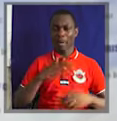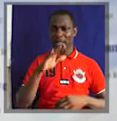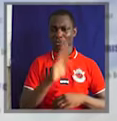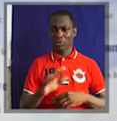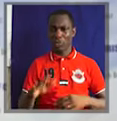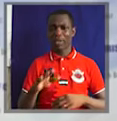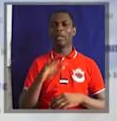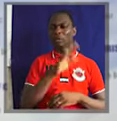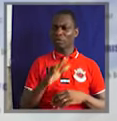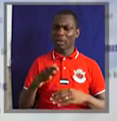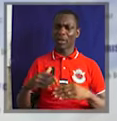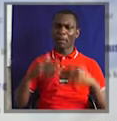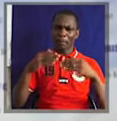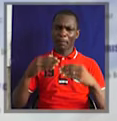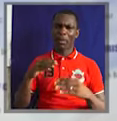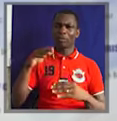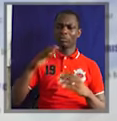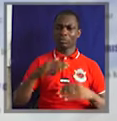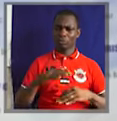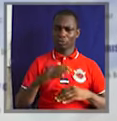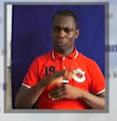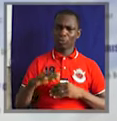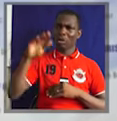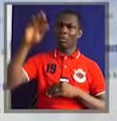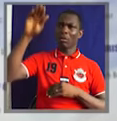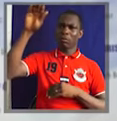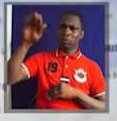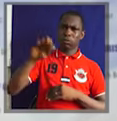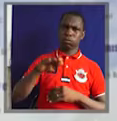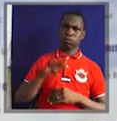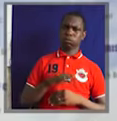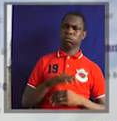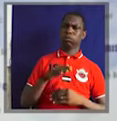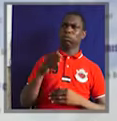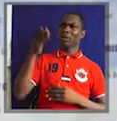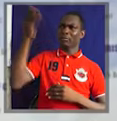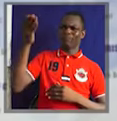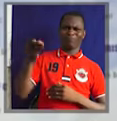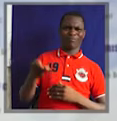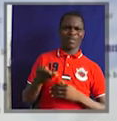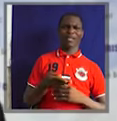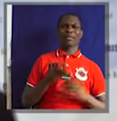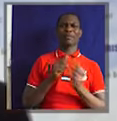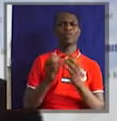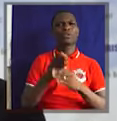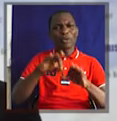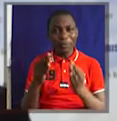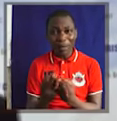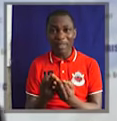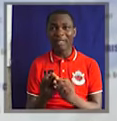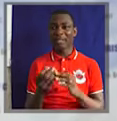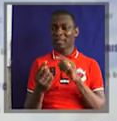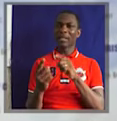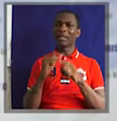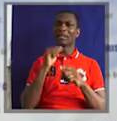mema, not mema a passing on to omoma, sadly generation, until goose. I know Hippocrates, the idea in